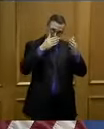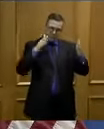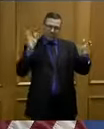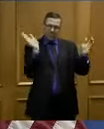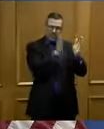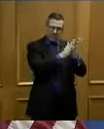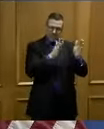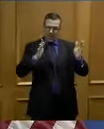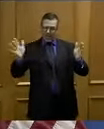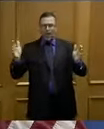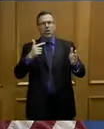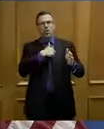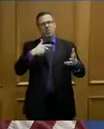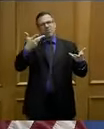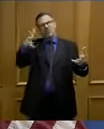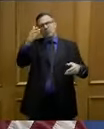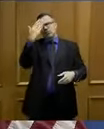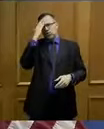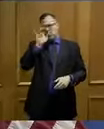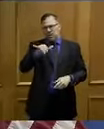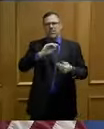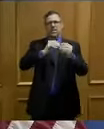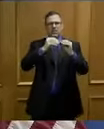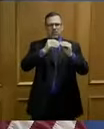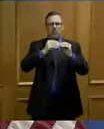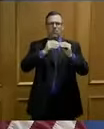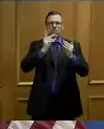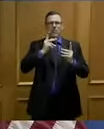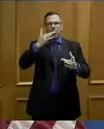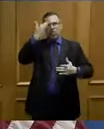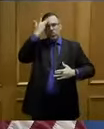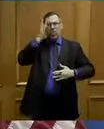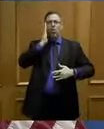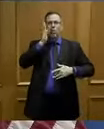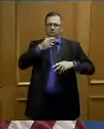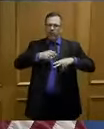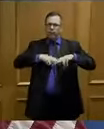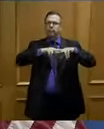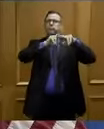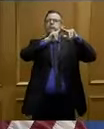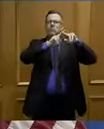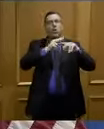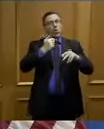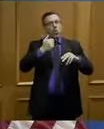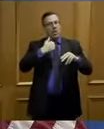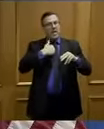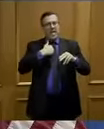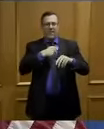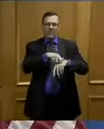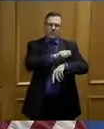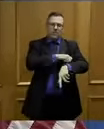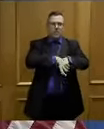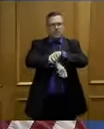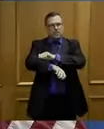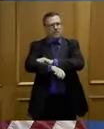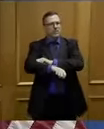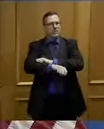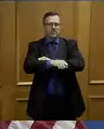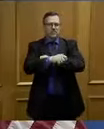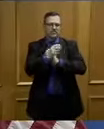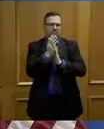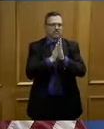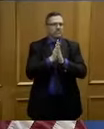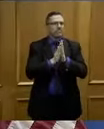across the state, and we have a tremendous challenge ahead of us that we are structured to